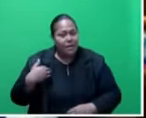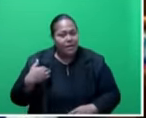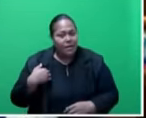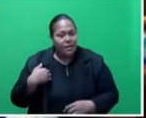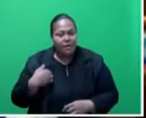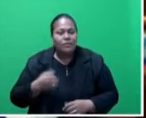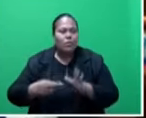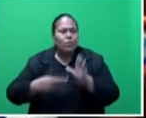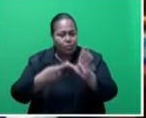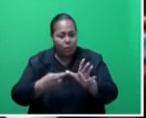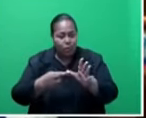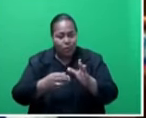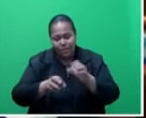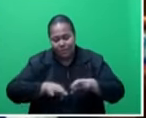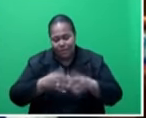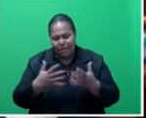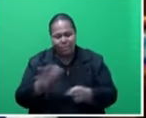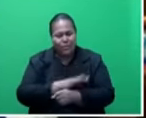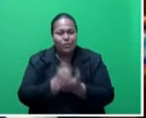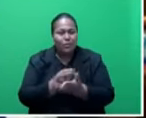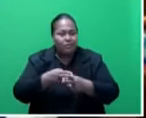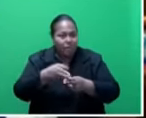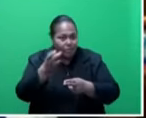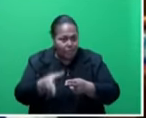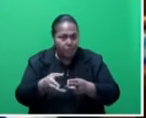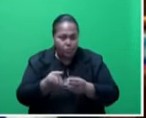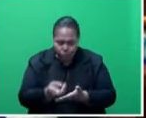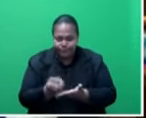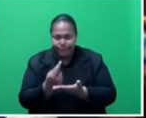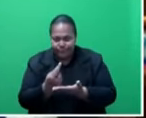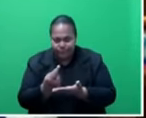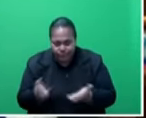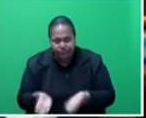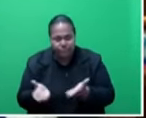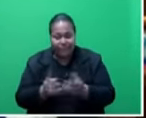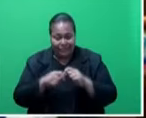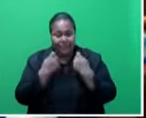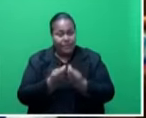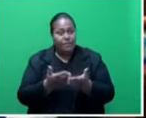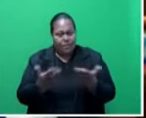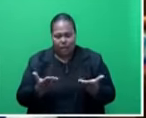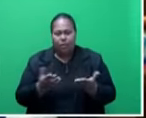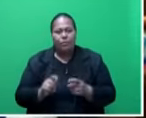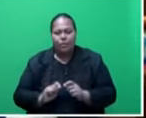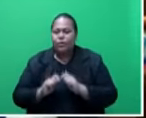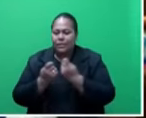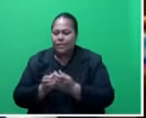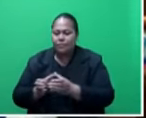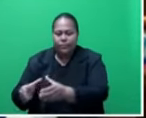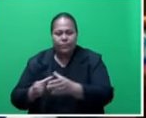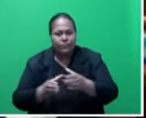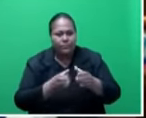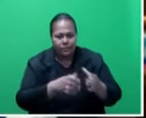to ensure farmers are fully rehabilitated. The team are deployed on the ground, currently carrying our detailed damage assessment, which would